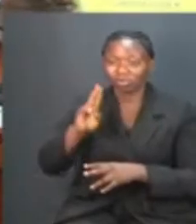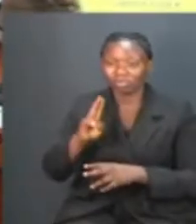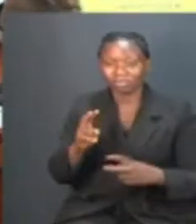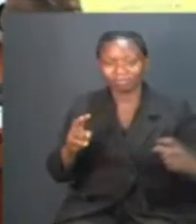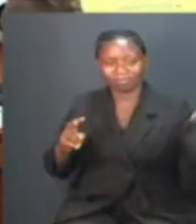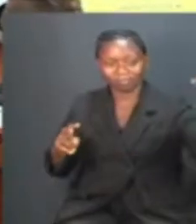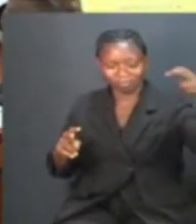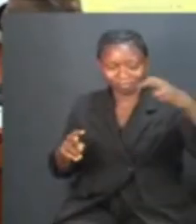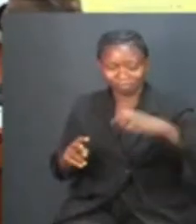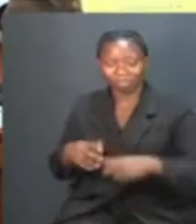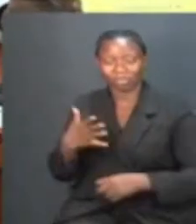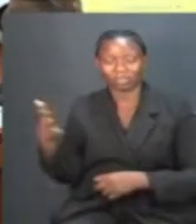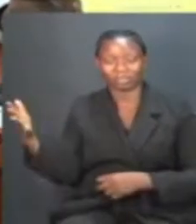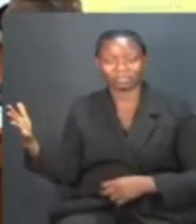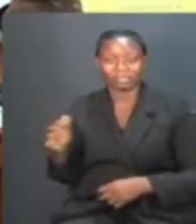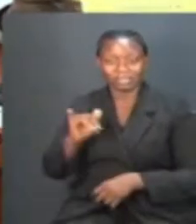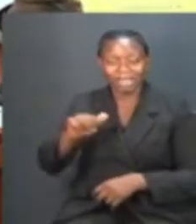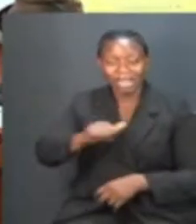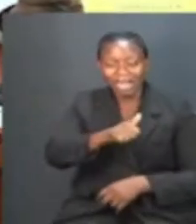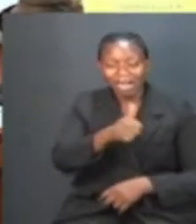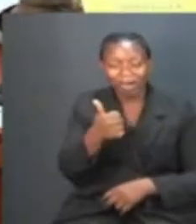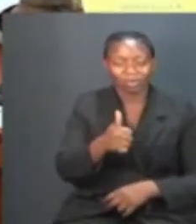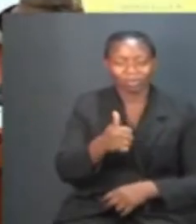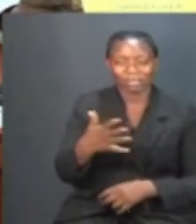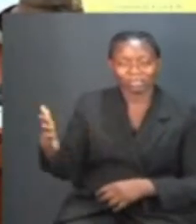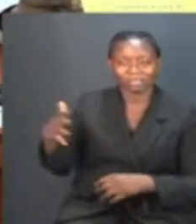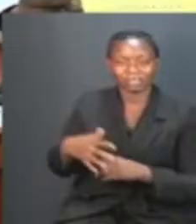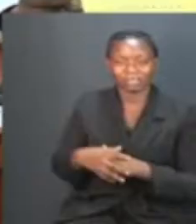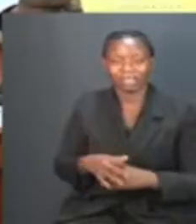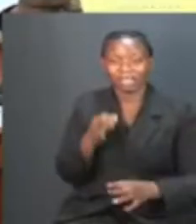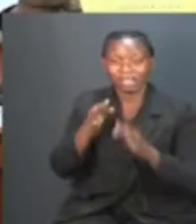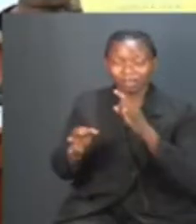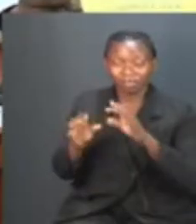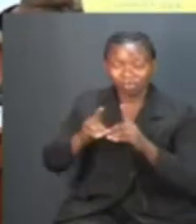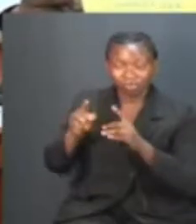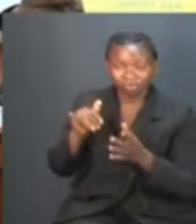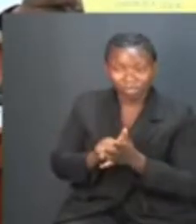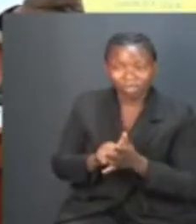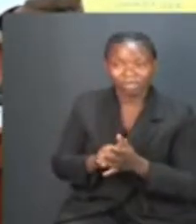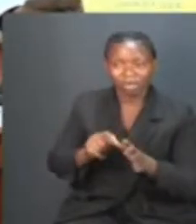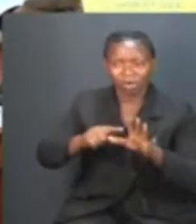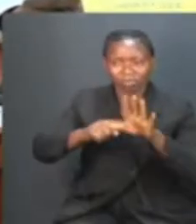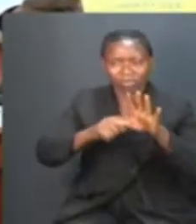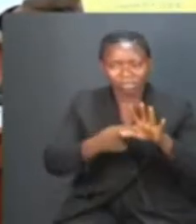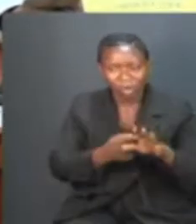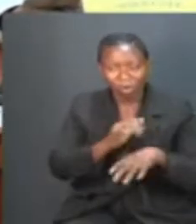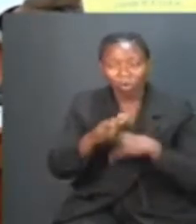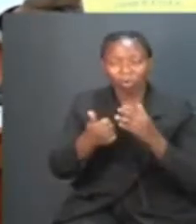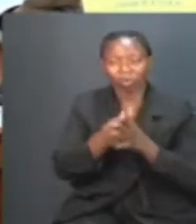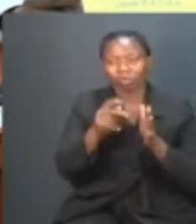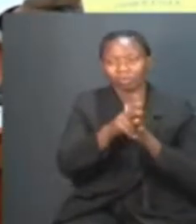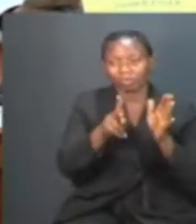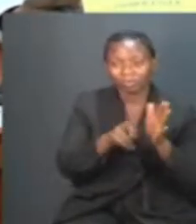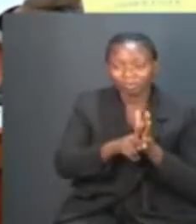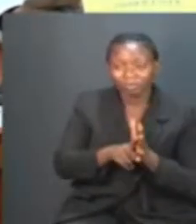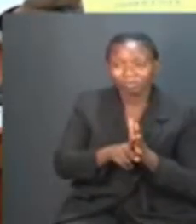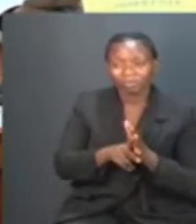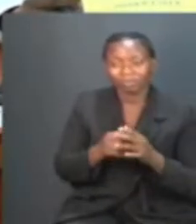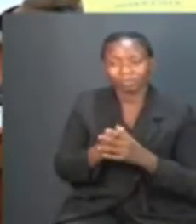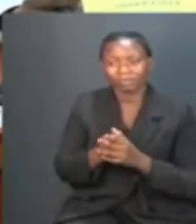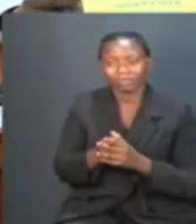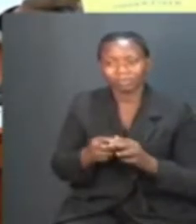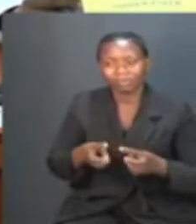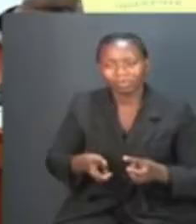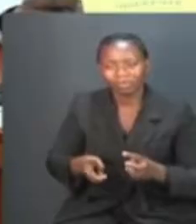steels. Same with all the other commodities. If we did that and we implemented those policies, the medium,